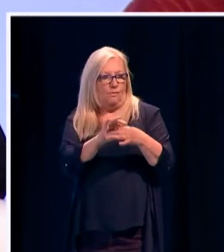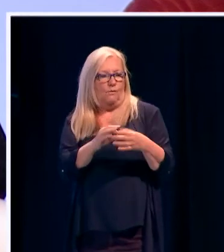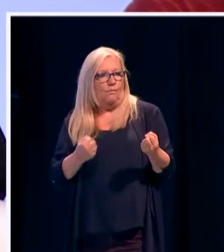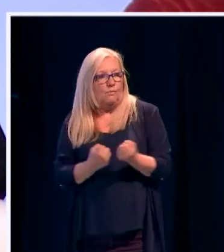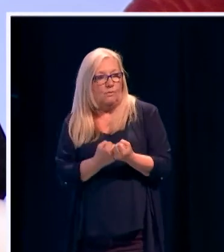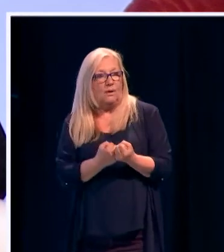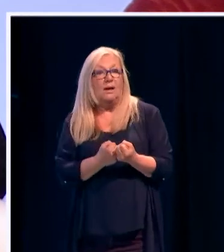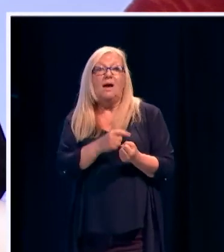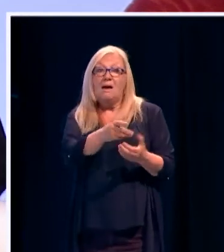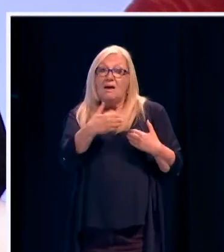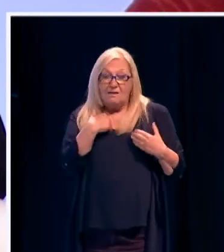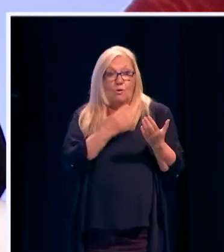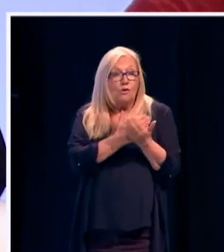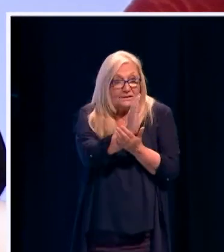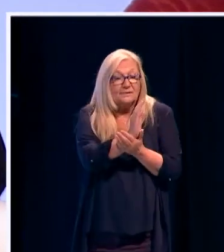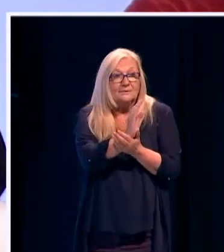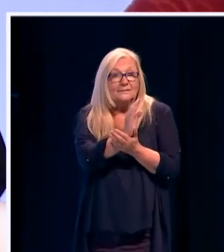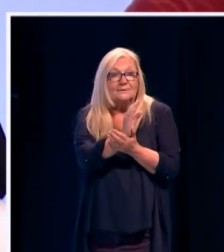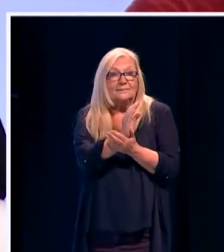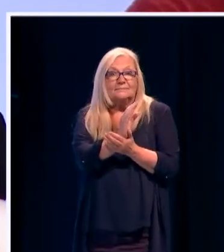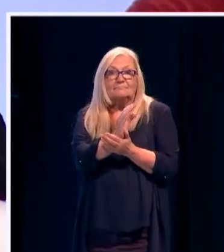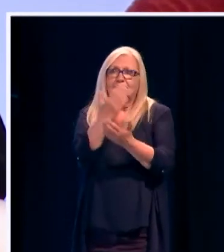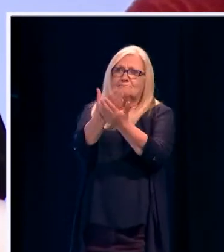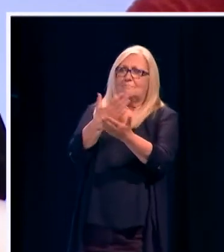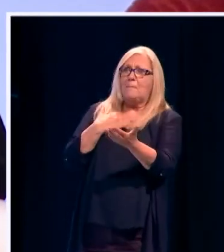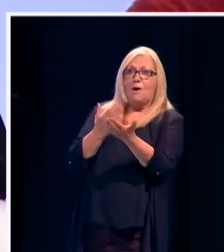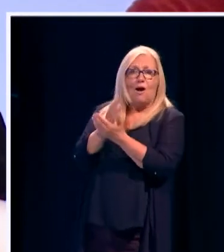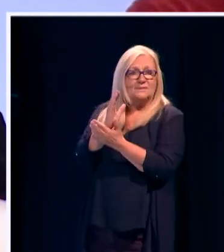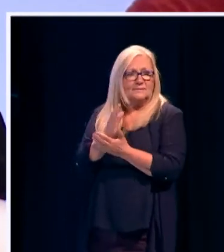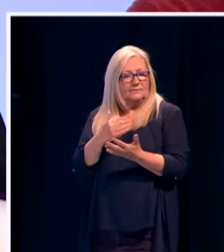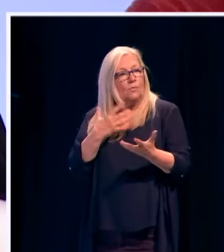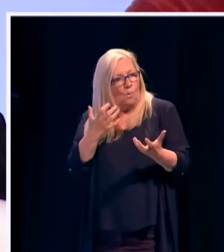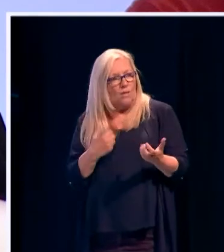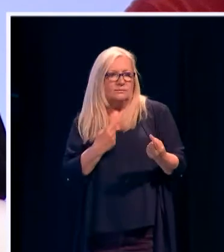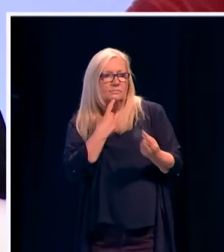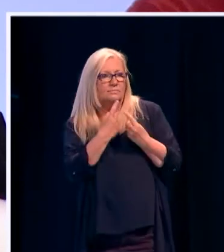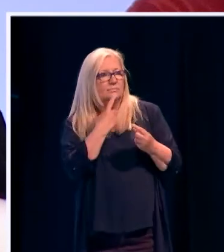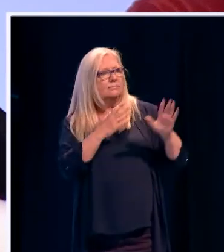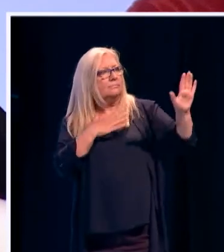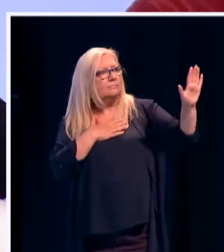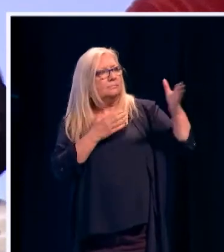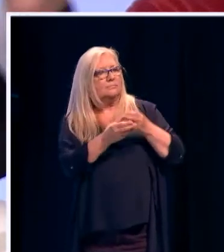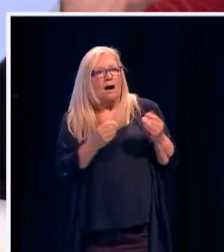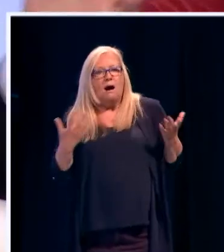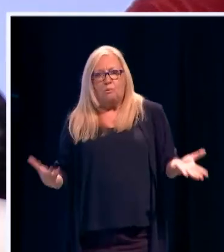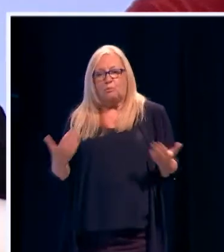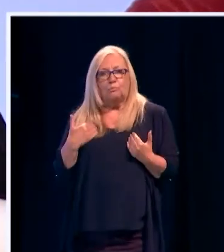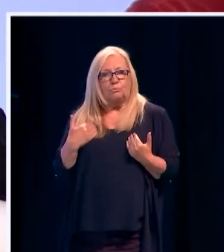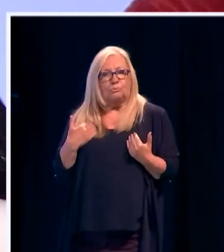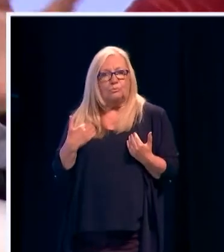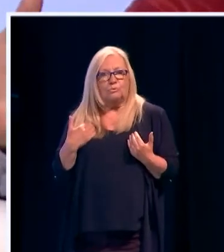decision, and claim the rights to negotiate on the conditions